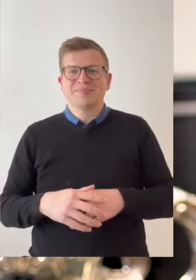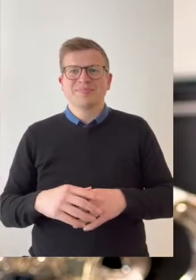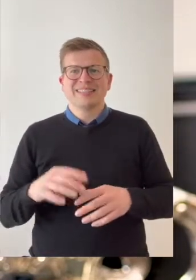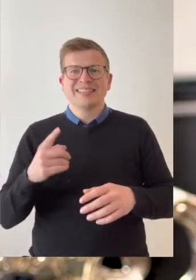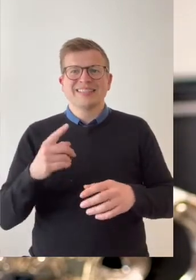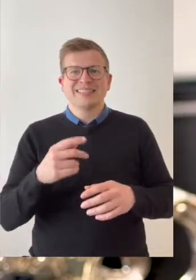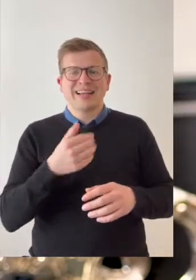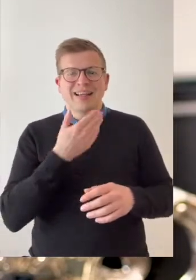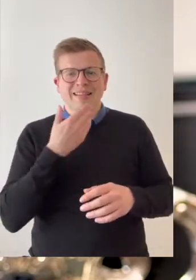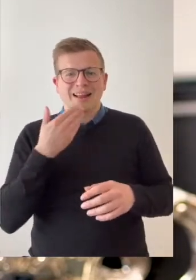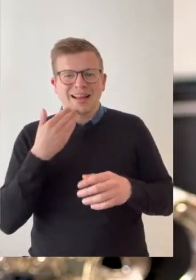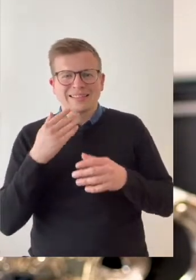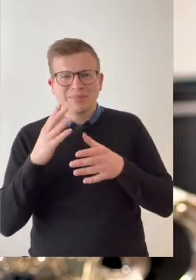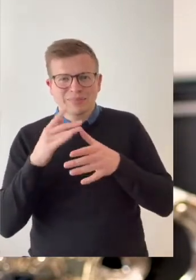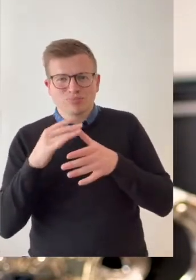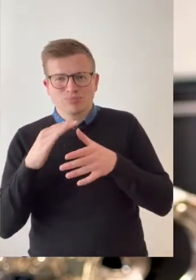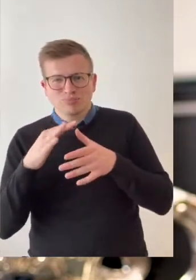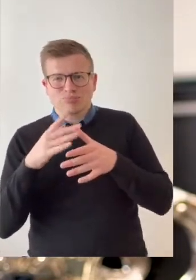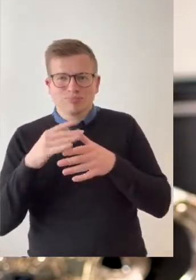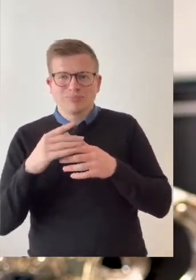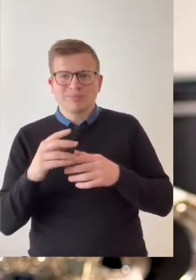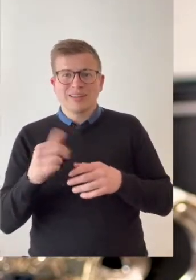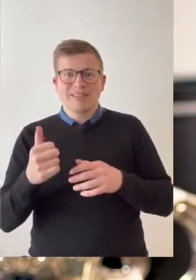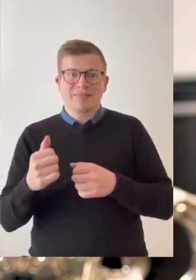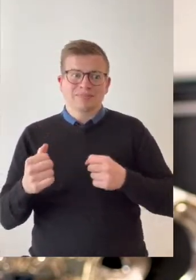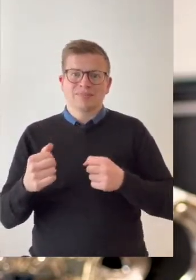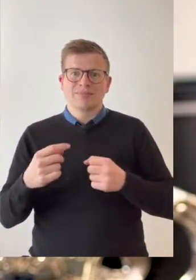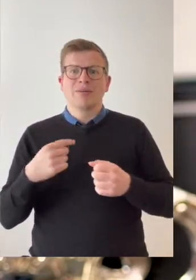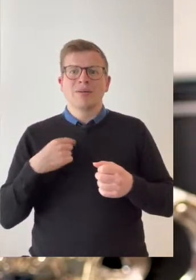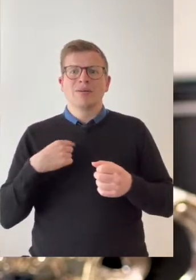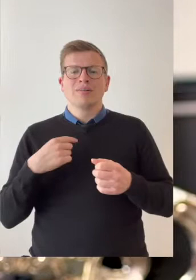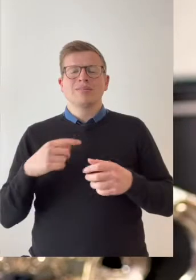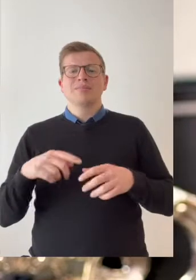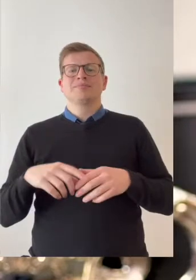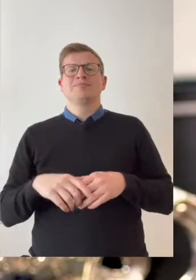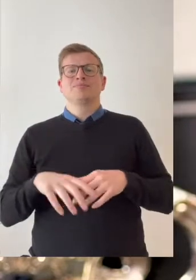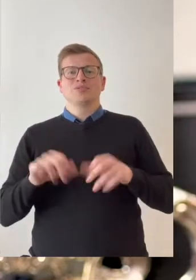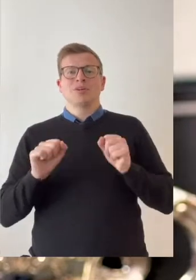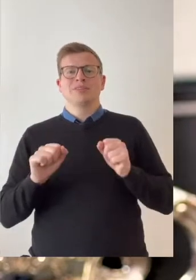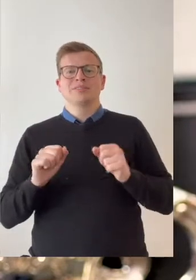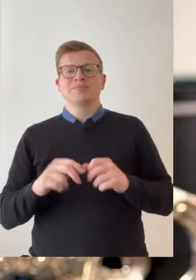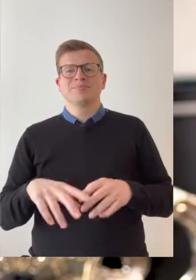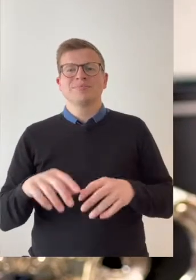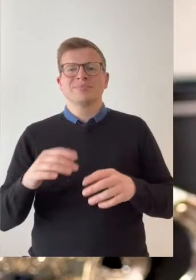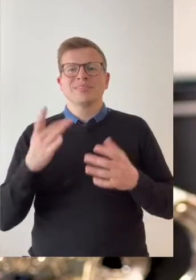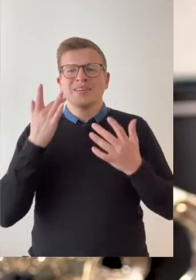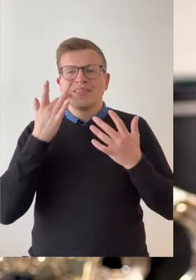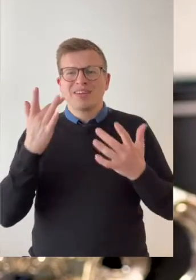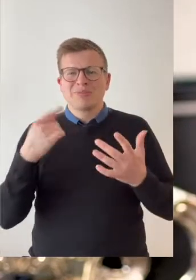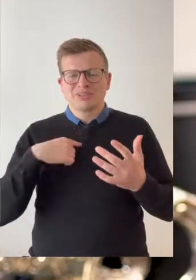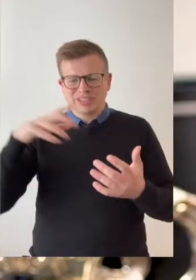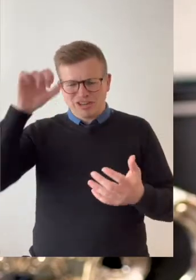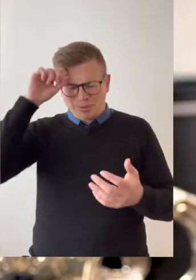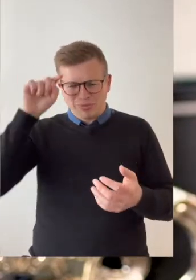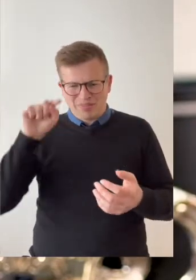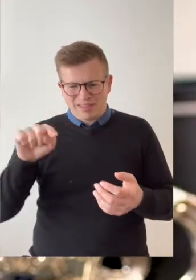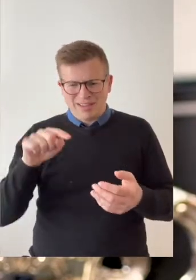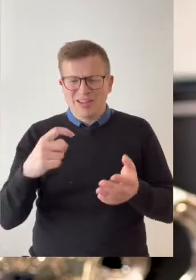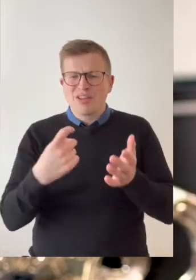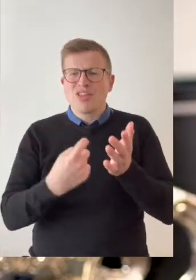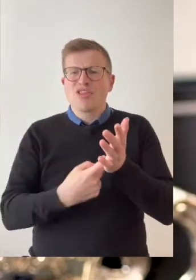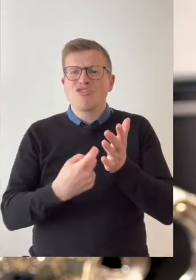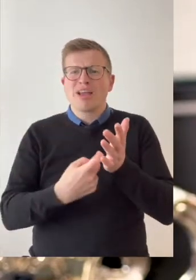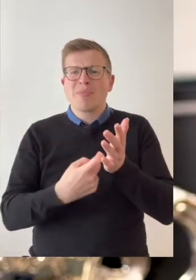take the tasty bits, and then, you know. Famous one I remember for that was